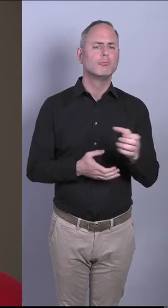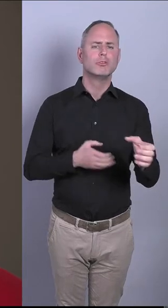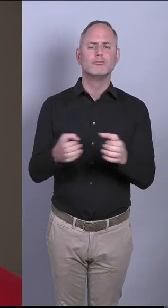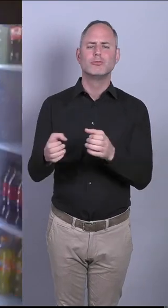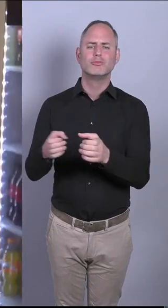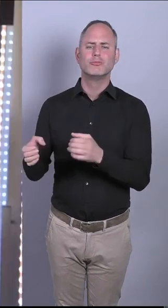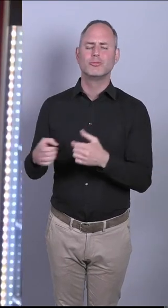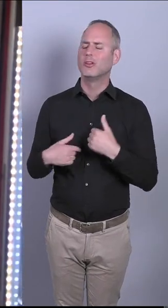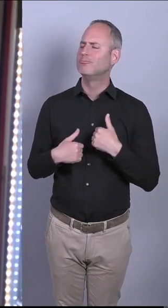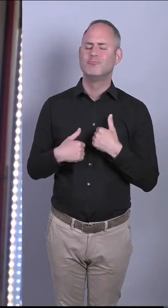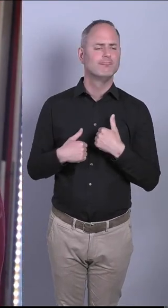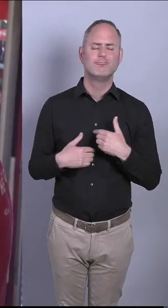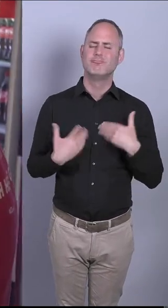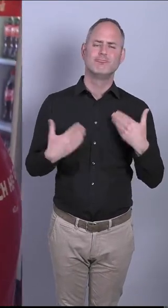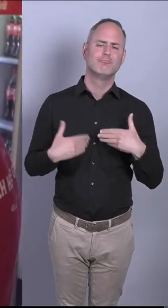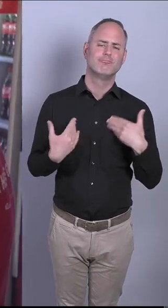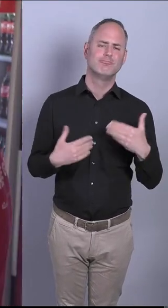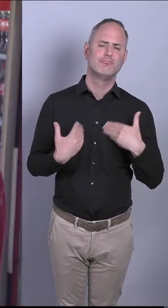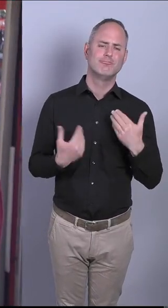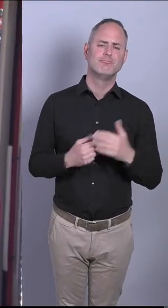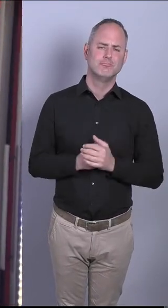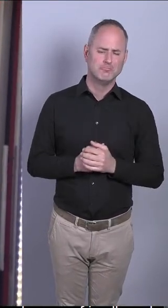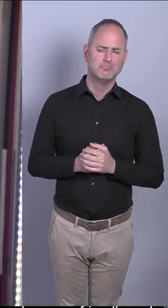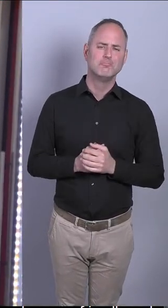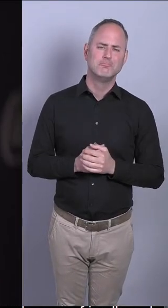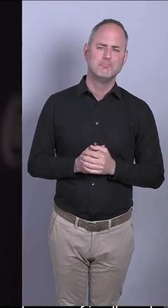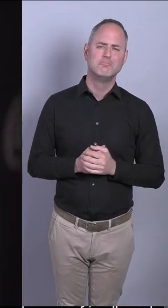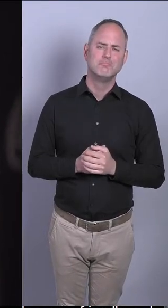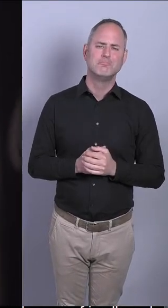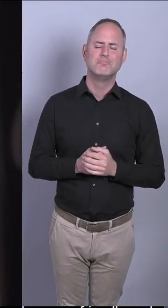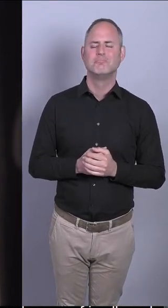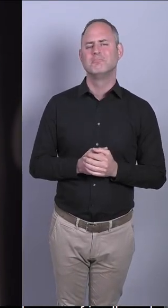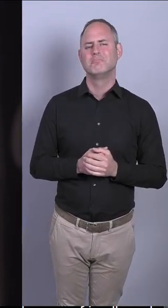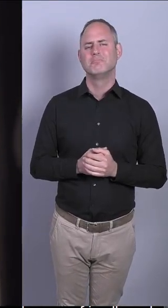here. We're also very proud. You are part.